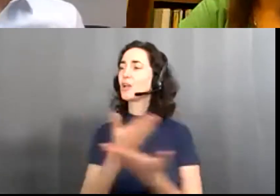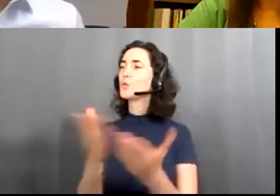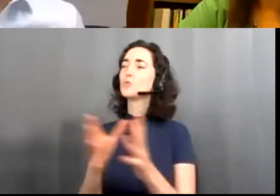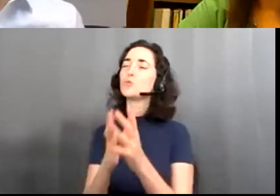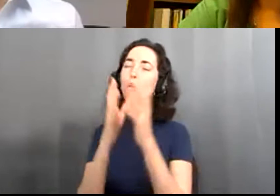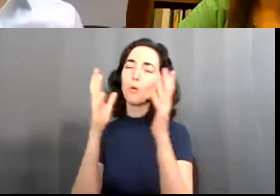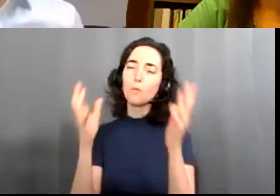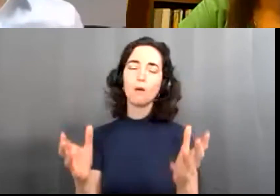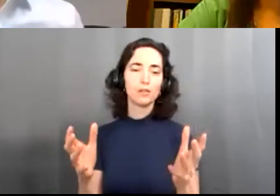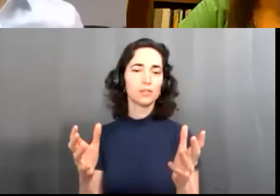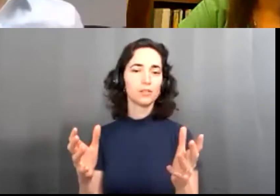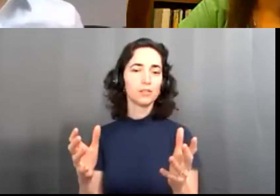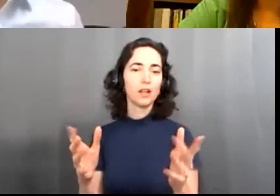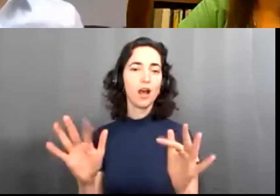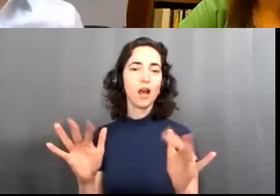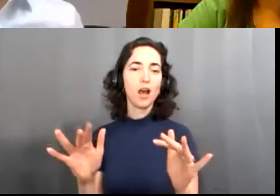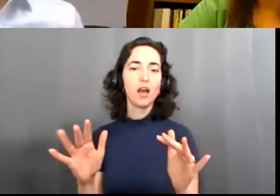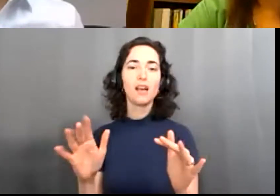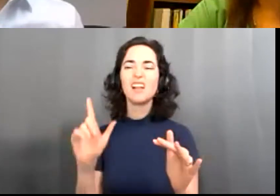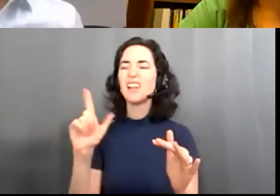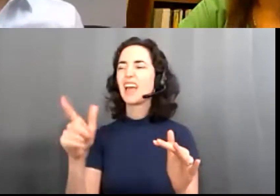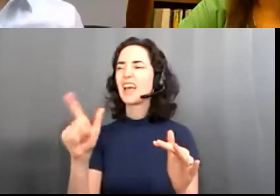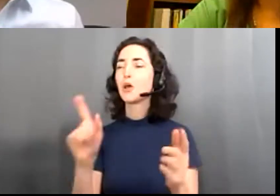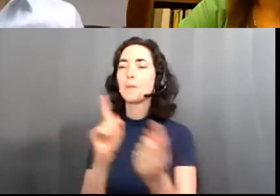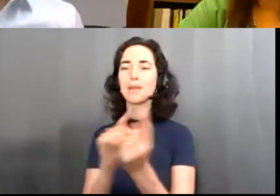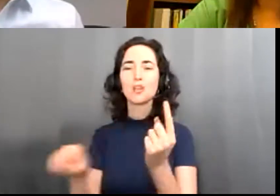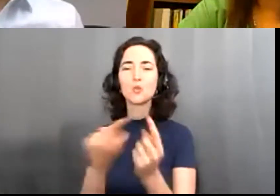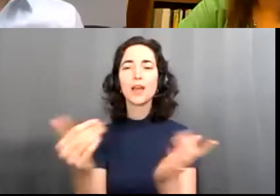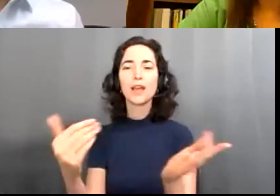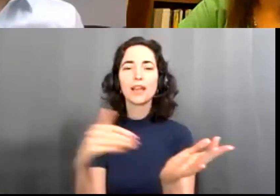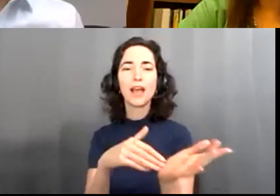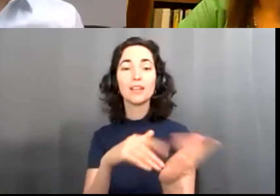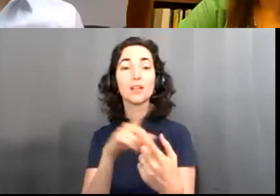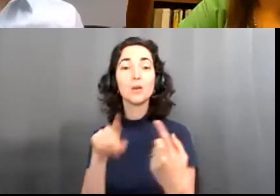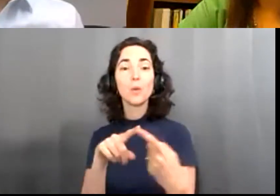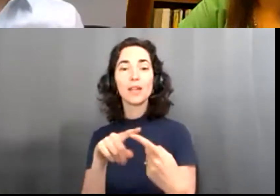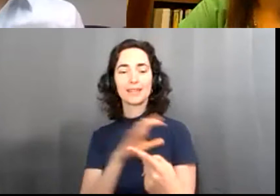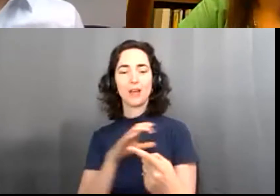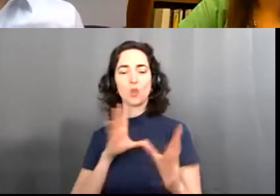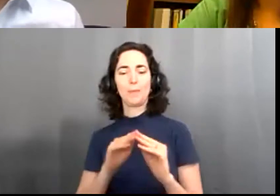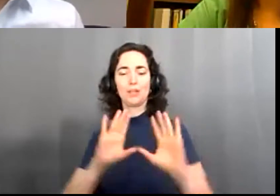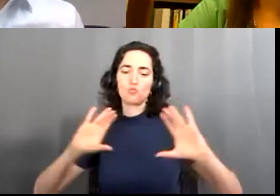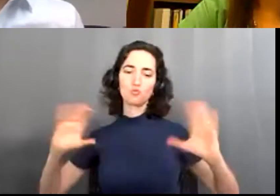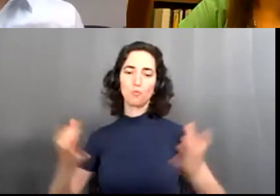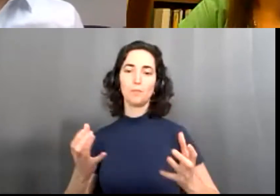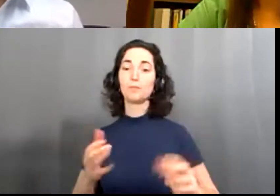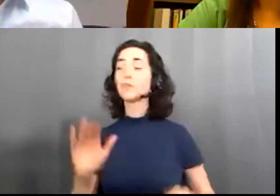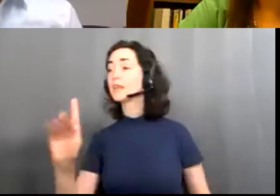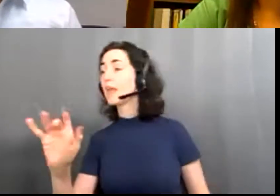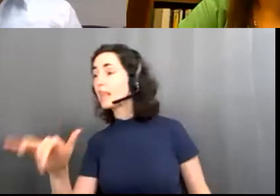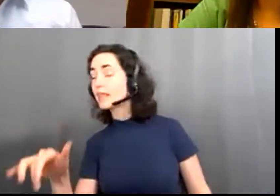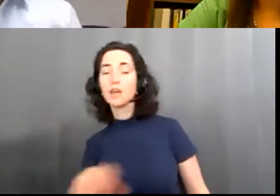see everybody a little later today at the council meeting as a whole. Kelly,